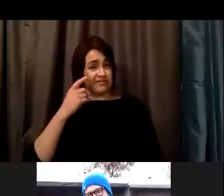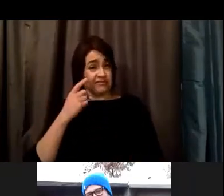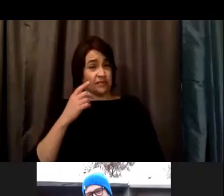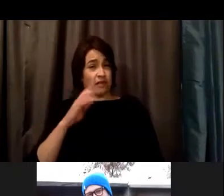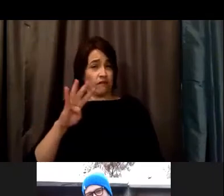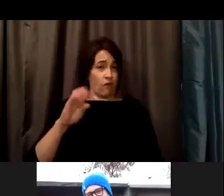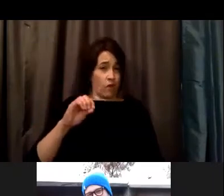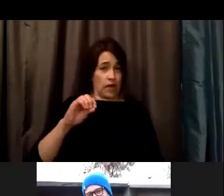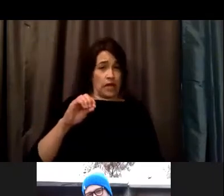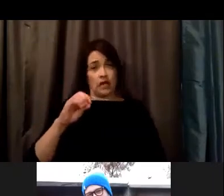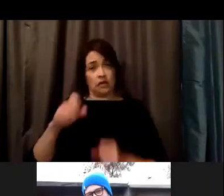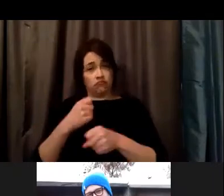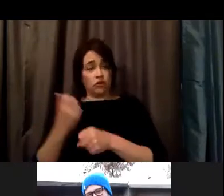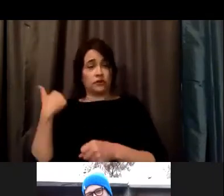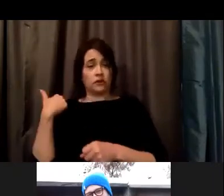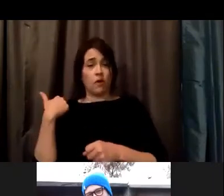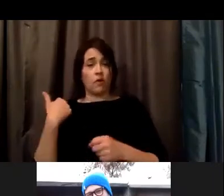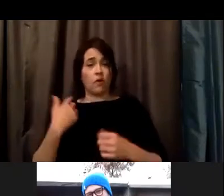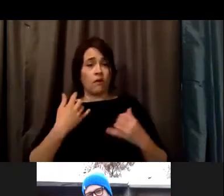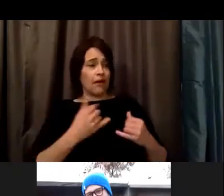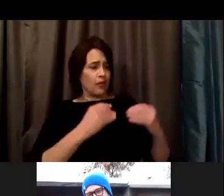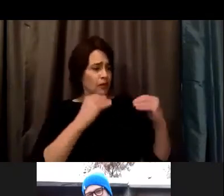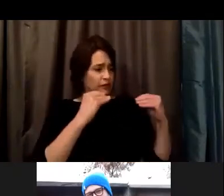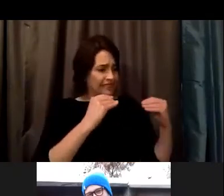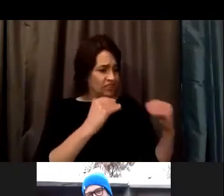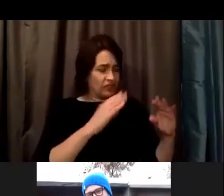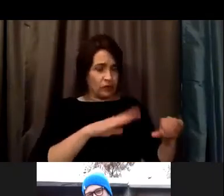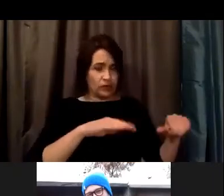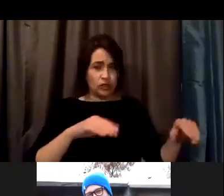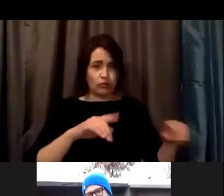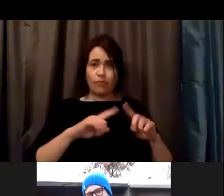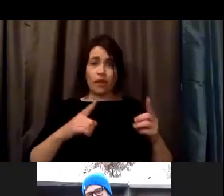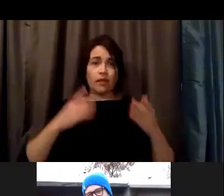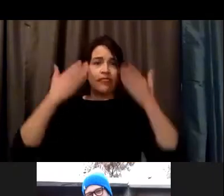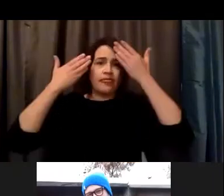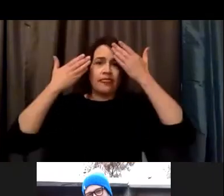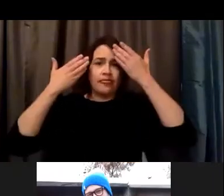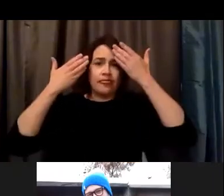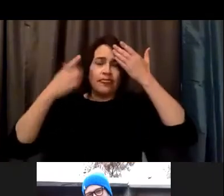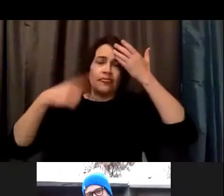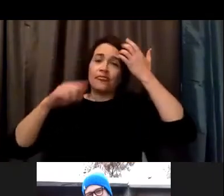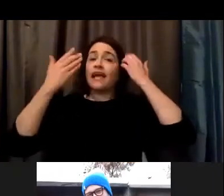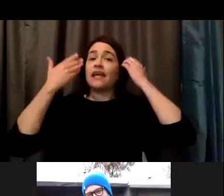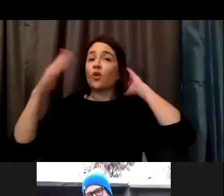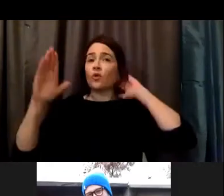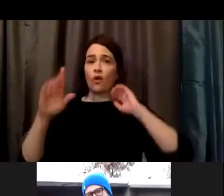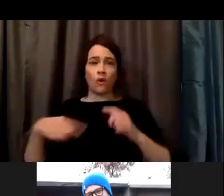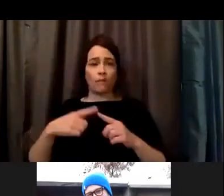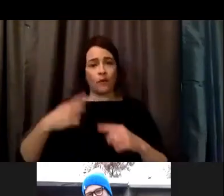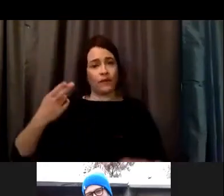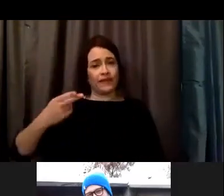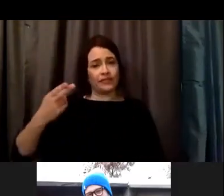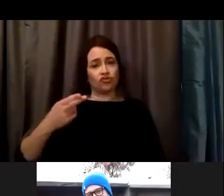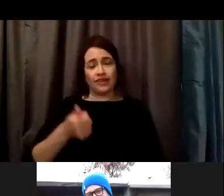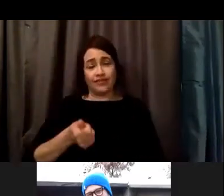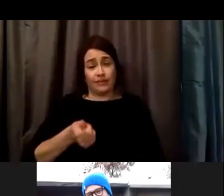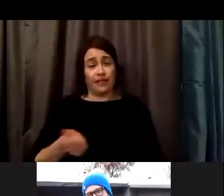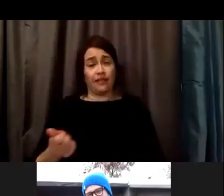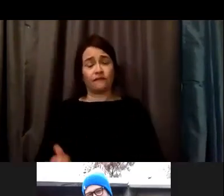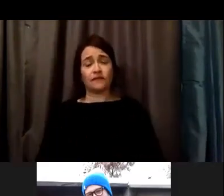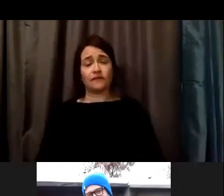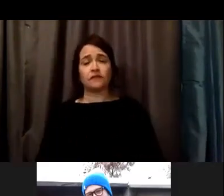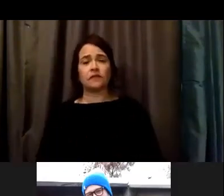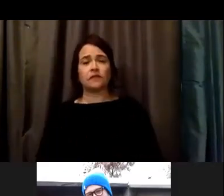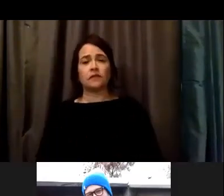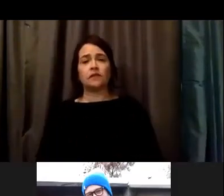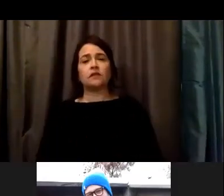And, you know, you can't teach what you don't know. And so that's what we're kind of going through now. And 5 years ago, this week in particular.